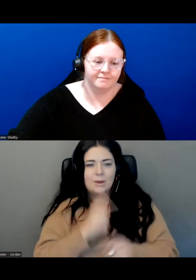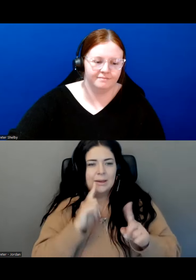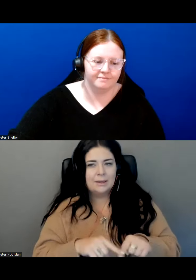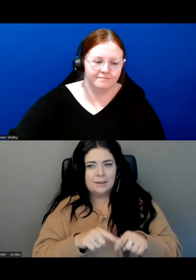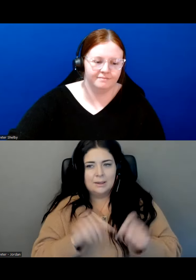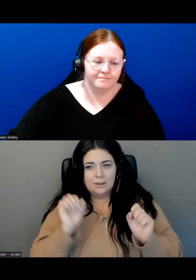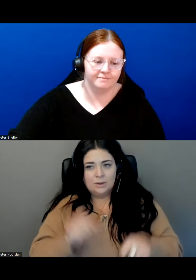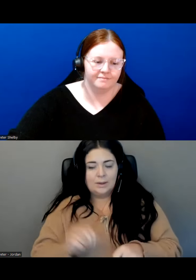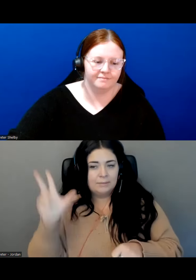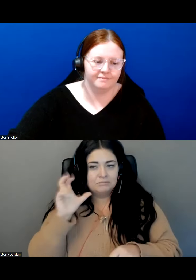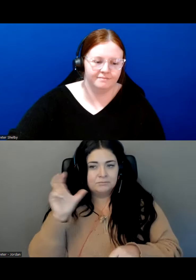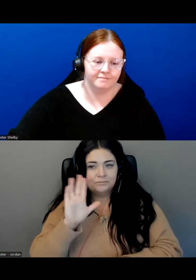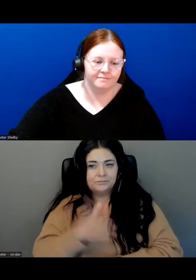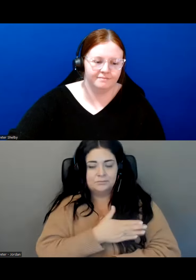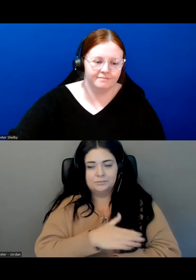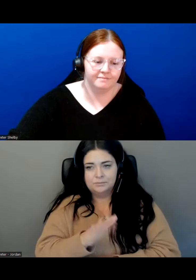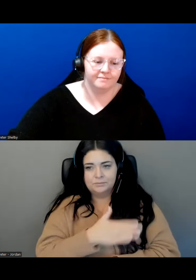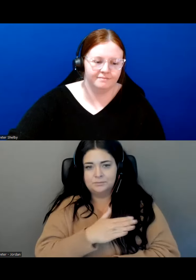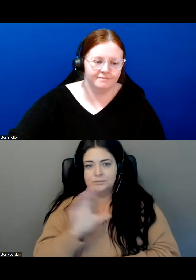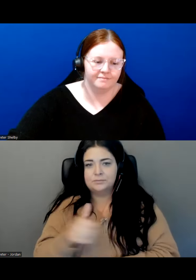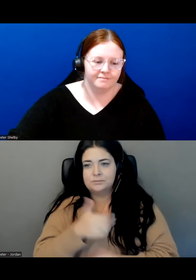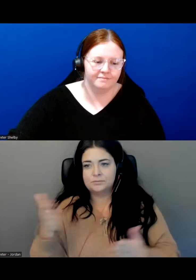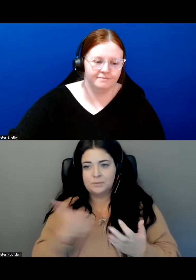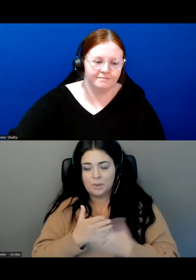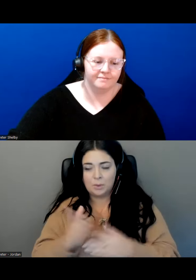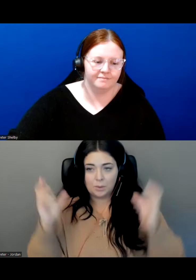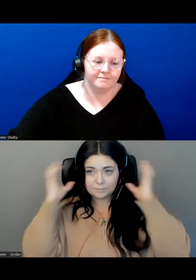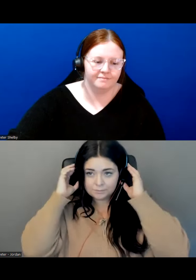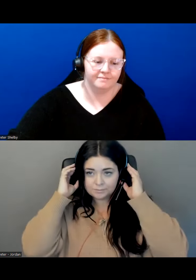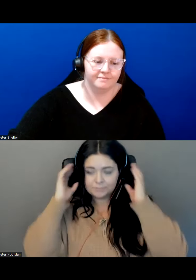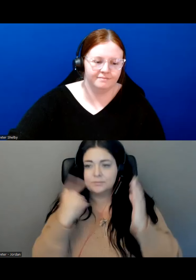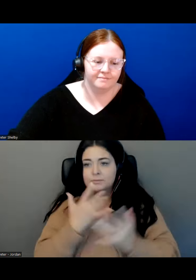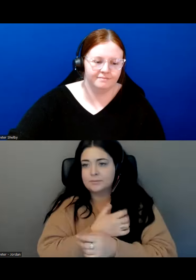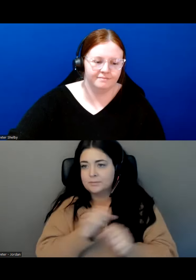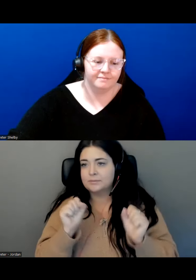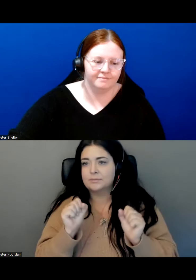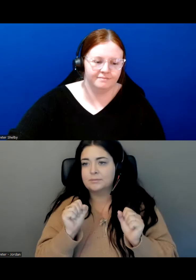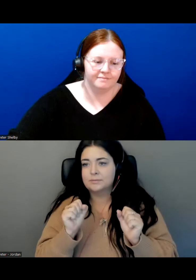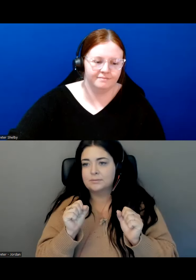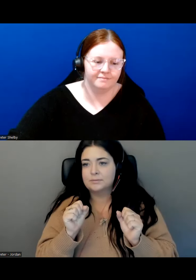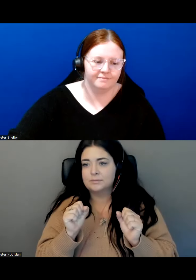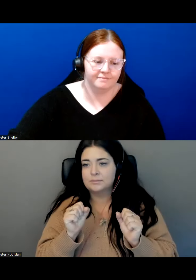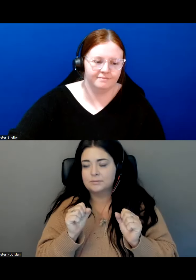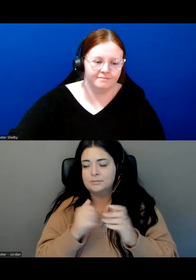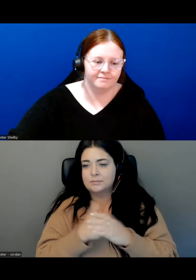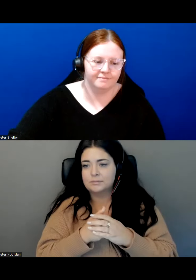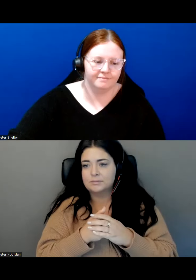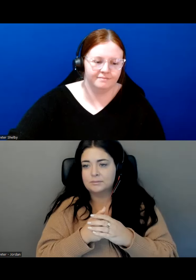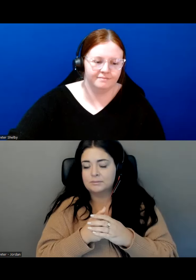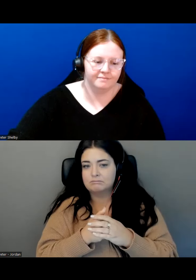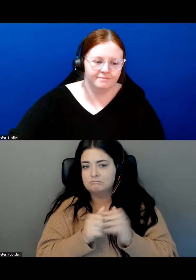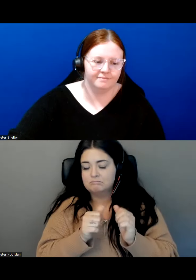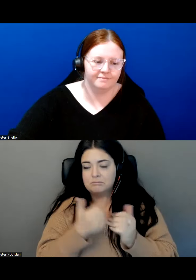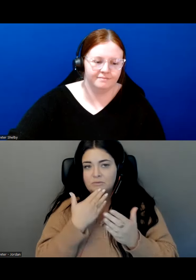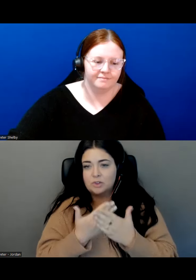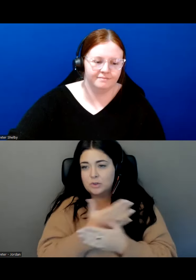listen to music and other things through headphones at a safe volume for, well, forever, essentially.